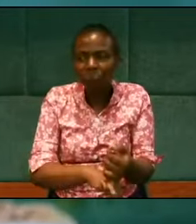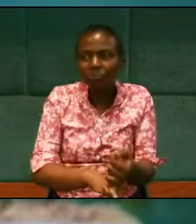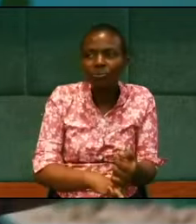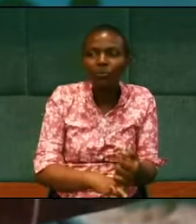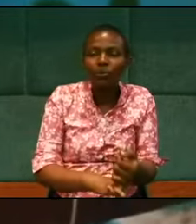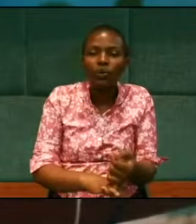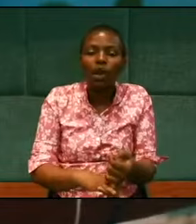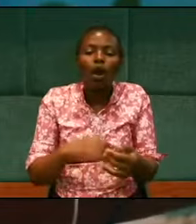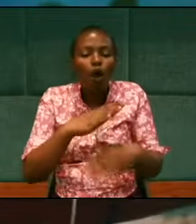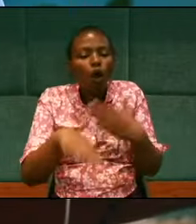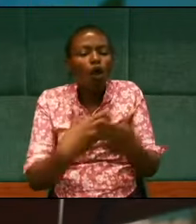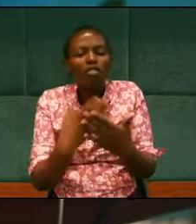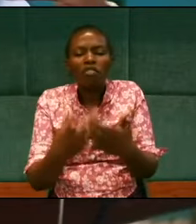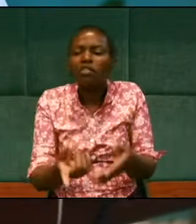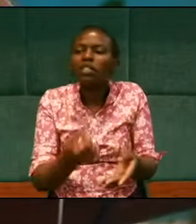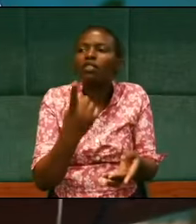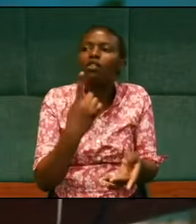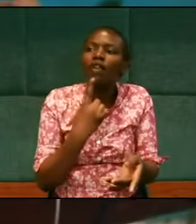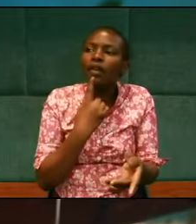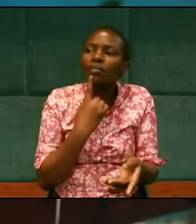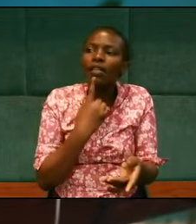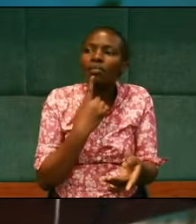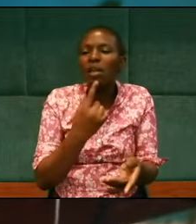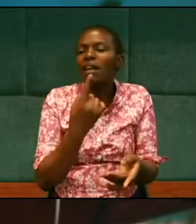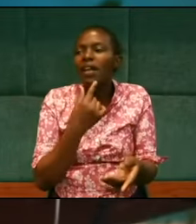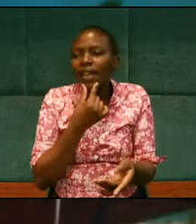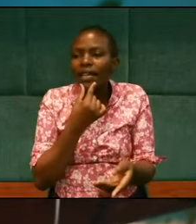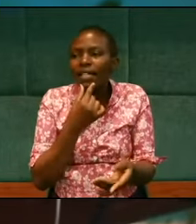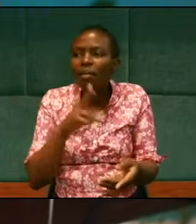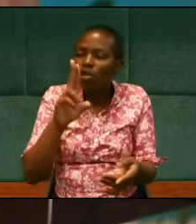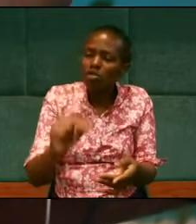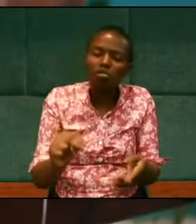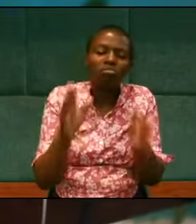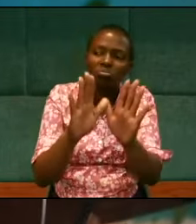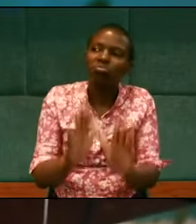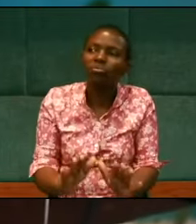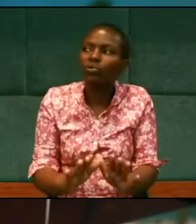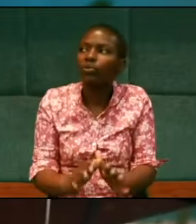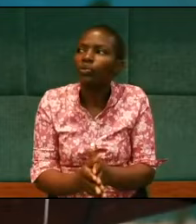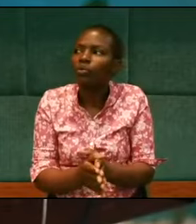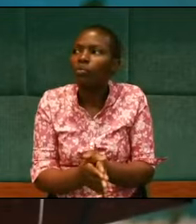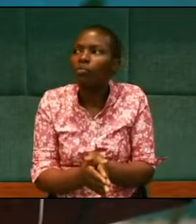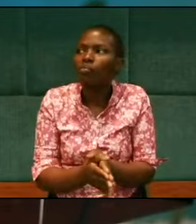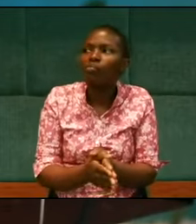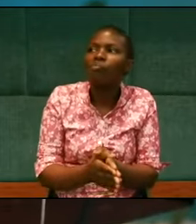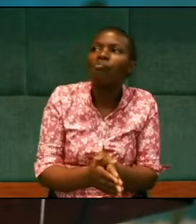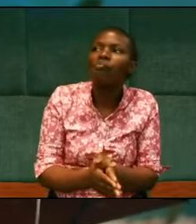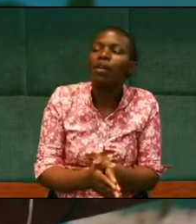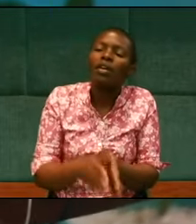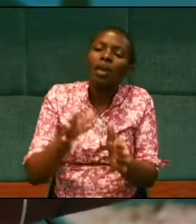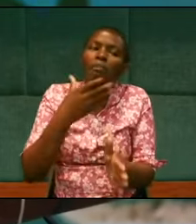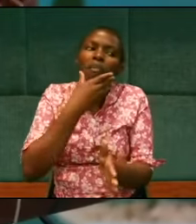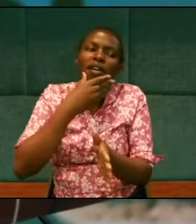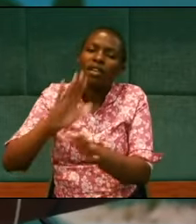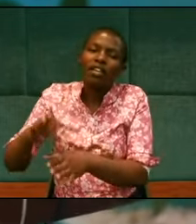of homosexuality is not according to God's ideal. Therefore shall a man leave his